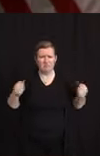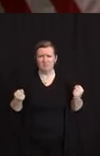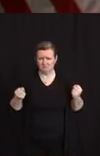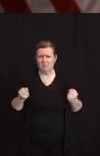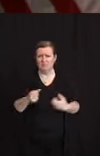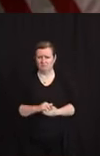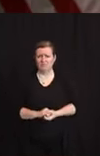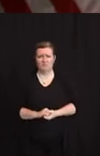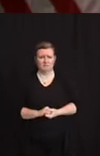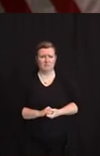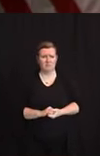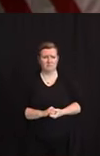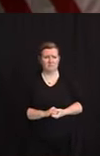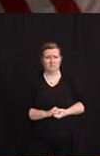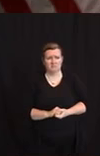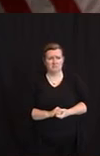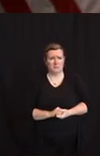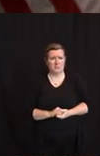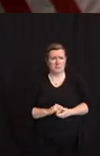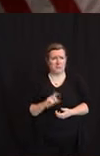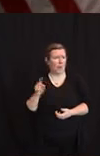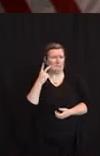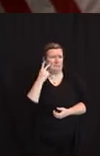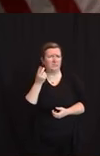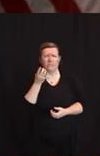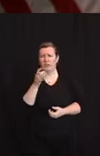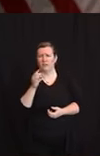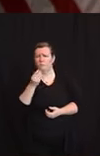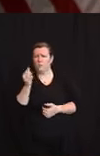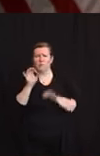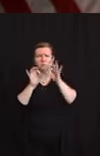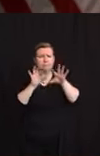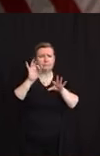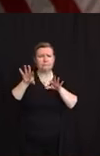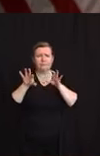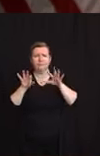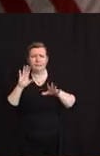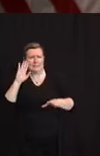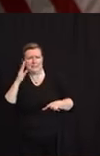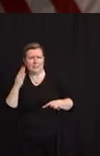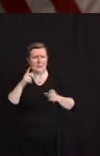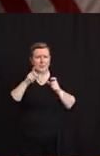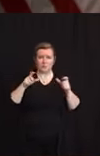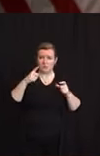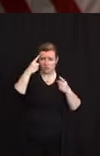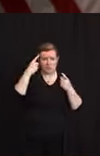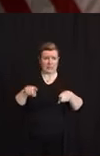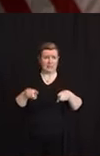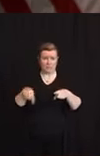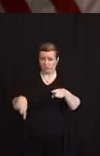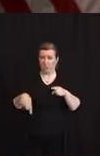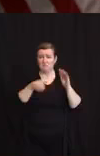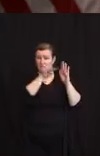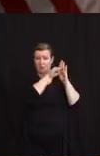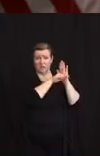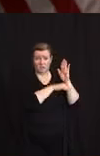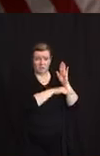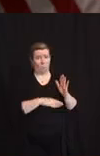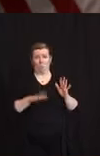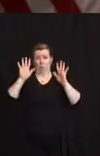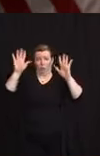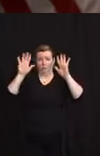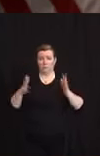I've only seen a couple of highlights that they agree generally with what we're doing to save lives, because that allows